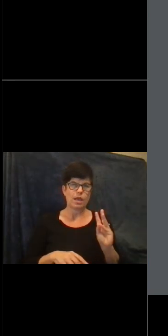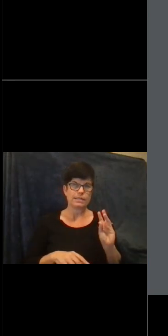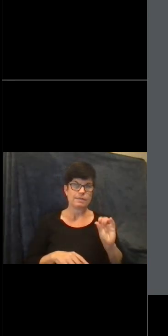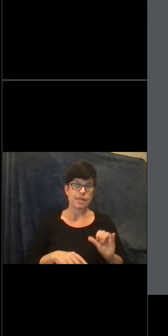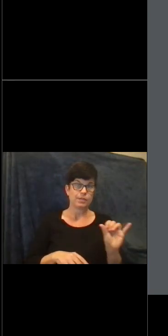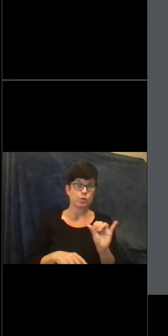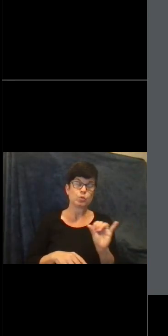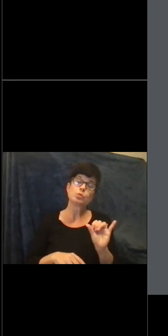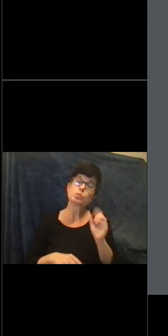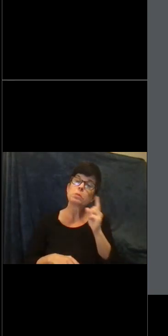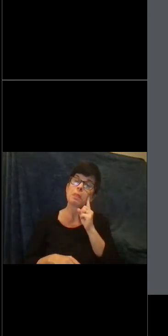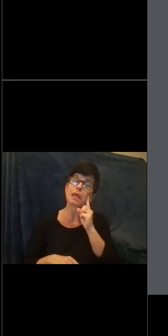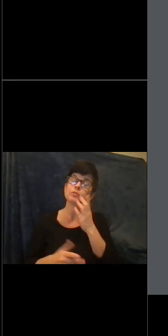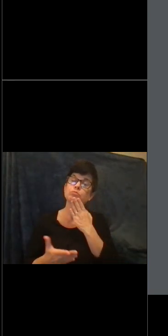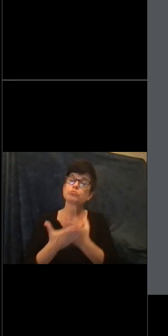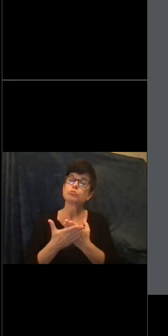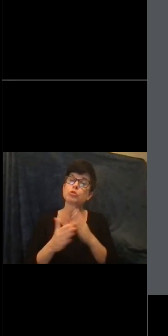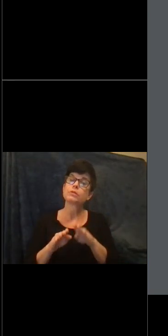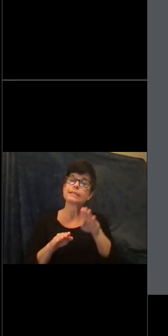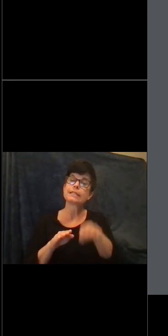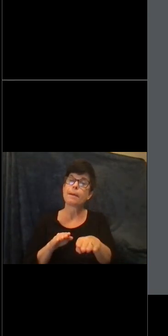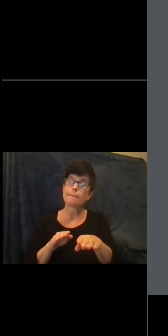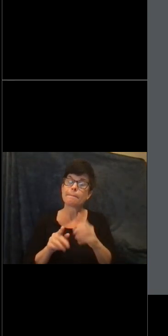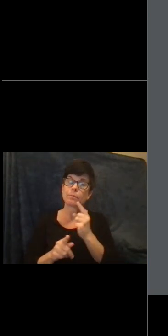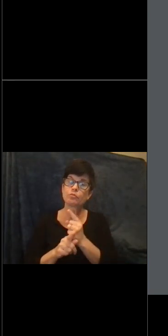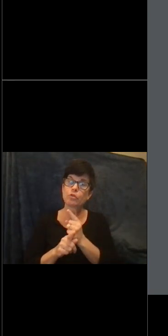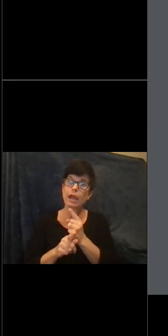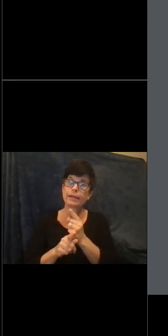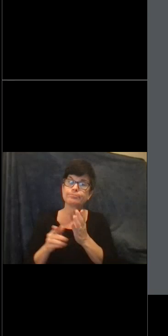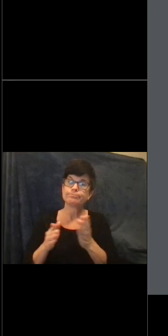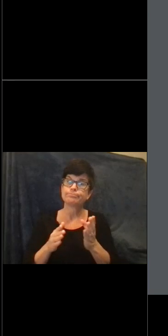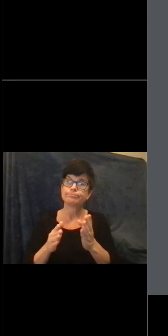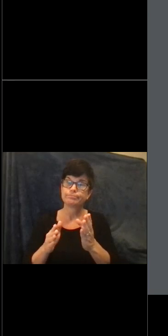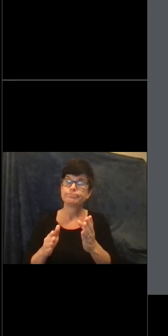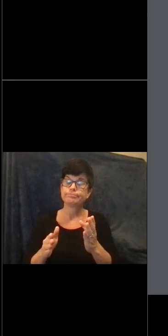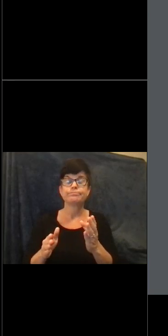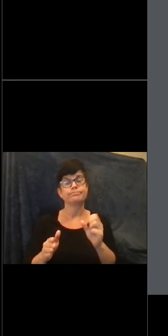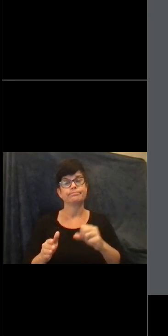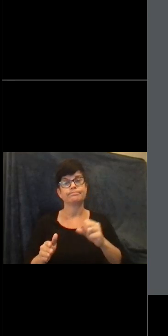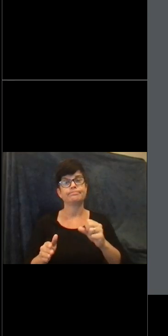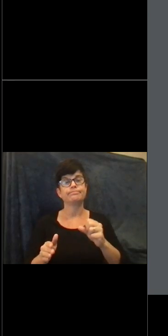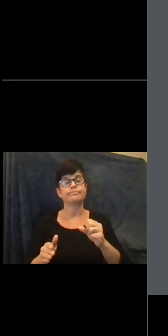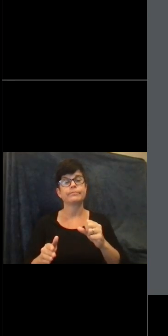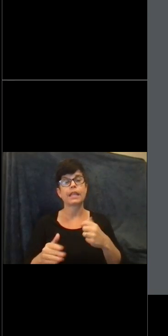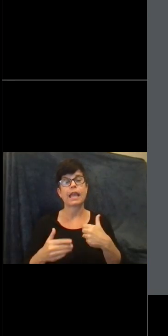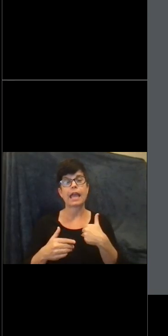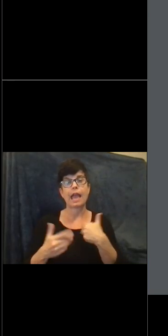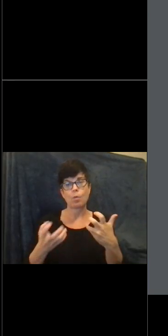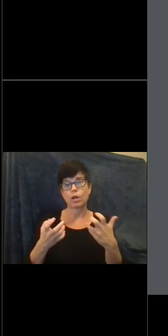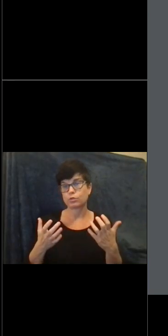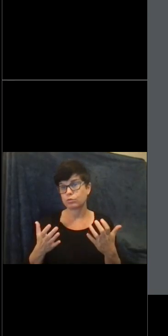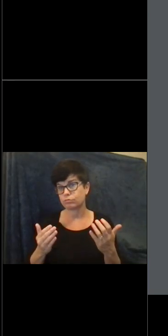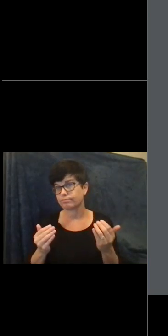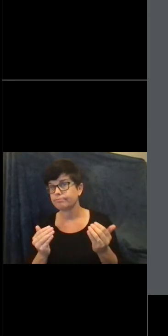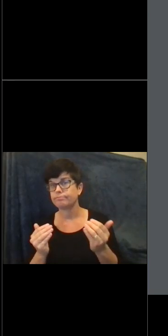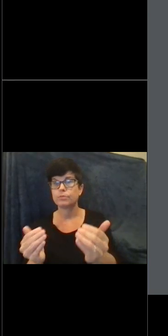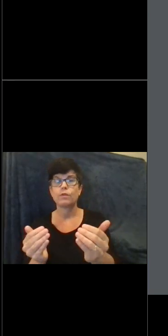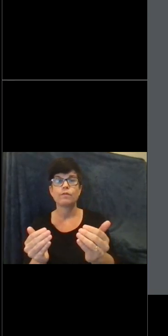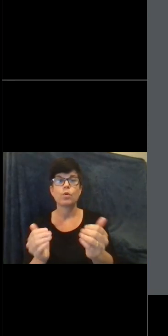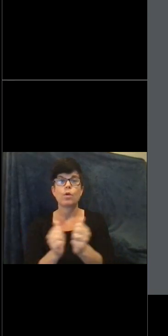it's a step in the right direction. I think I am definitely in favor of moving forward with this, knowing that